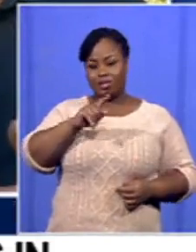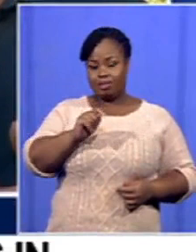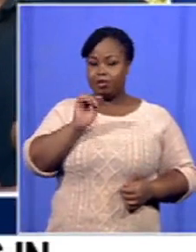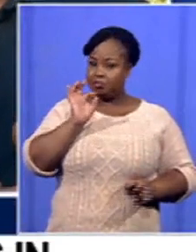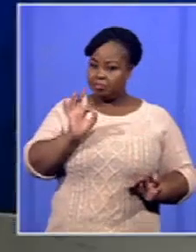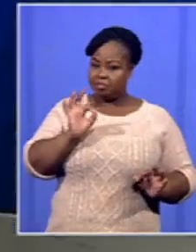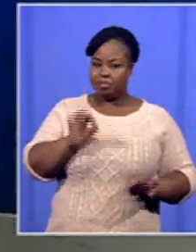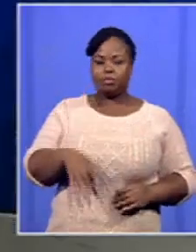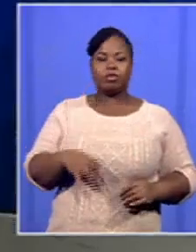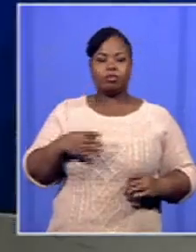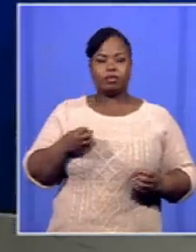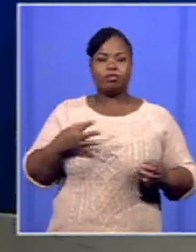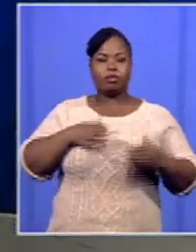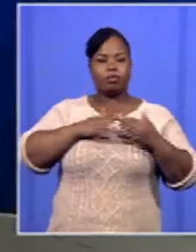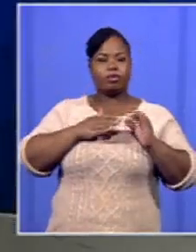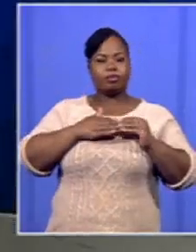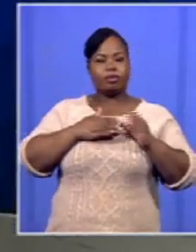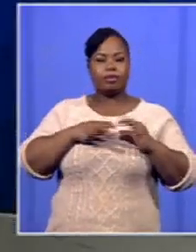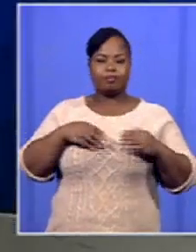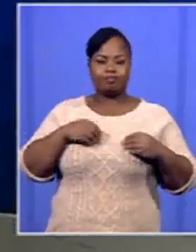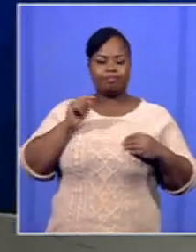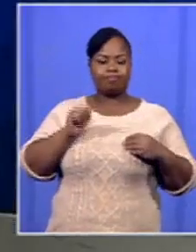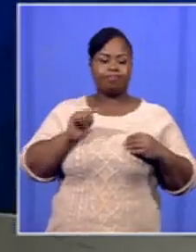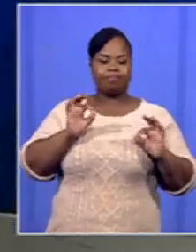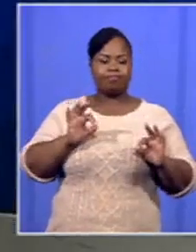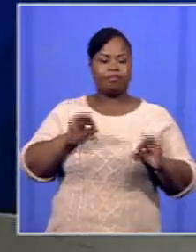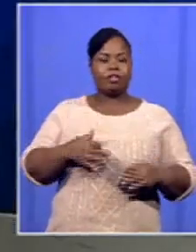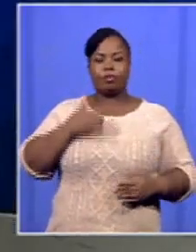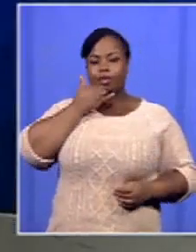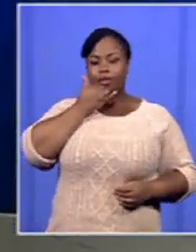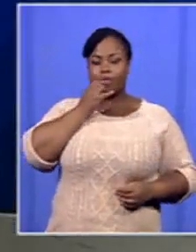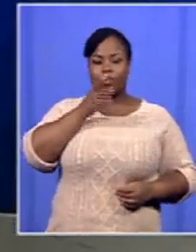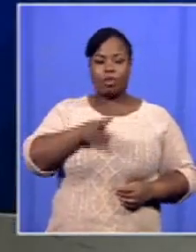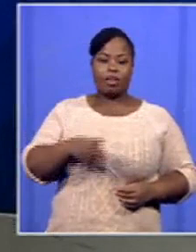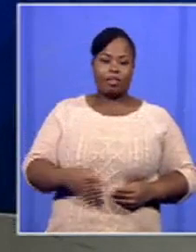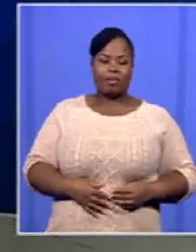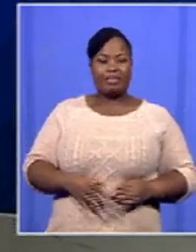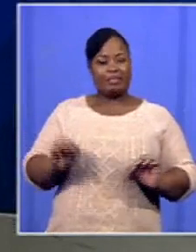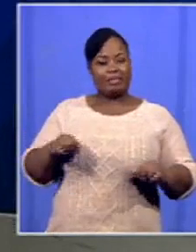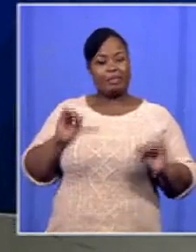that will be welcomed by community members in that particular area. Devastated by the